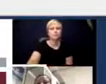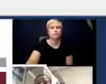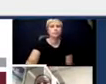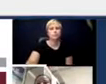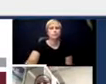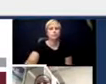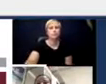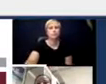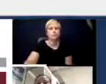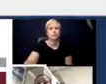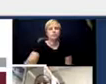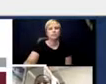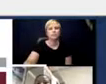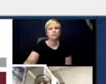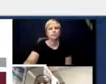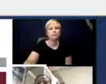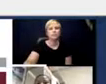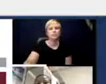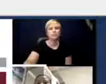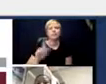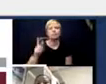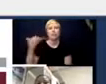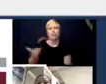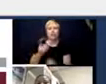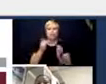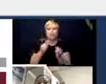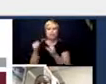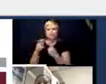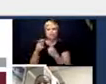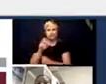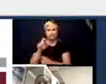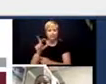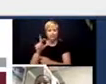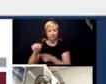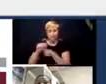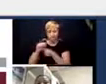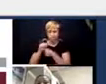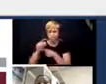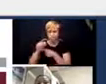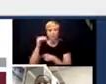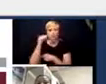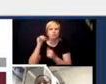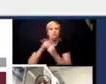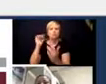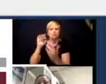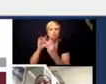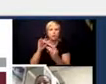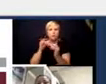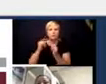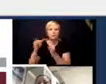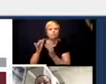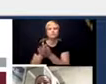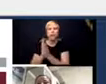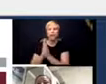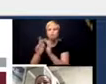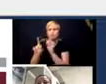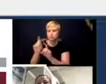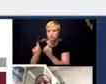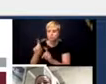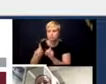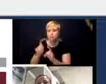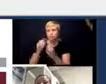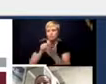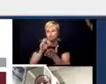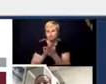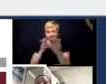their trained set of individuals who know how to contact individuals, ask questions, enter data into the database, and do